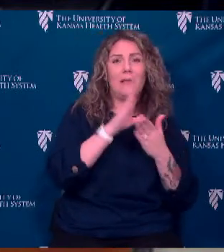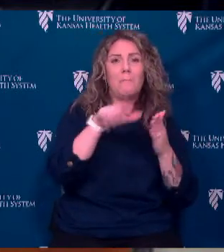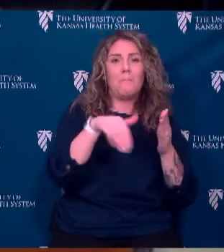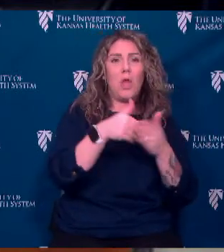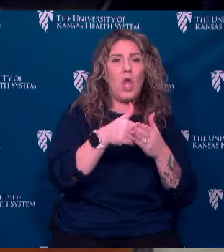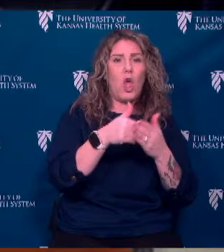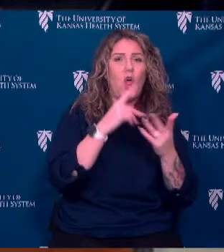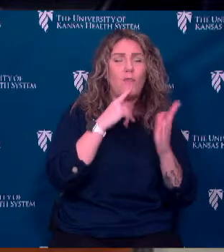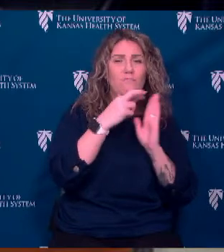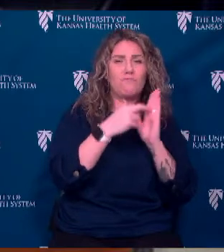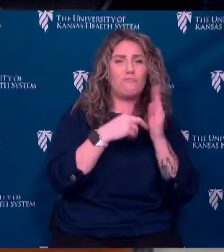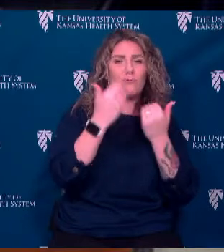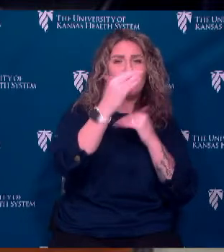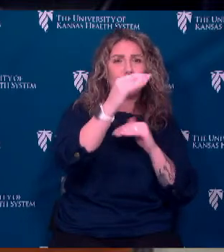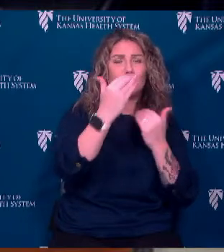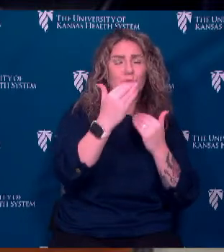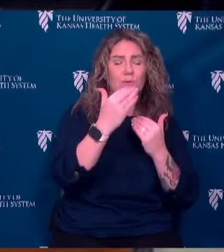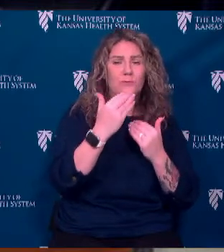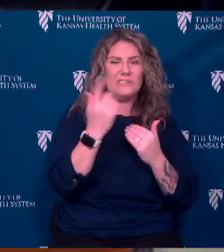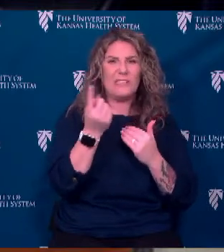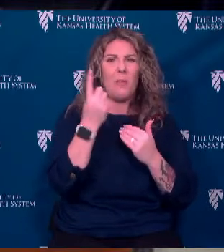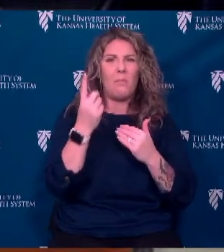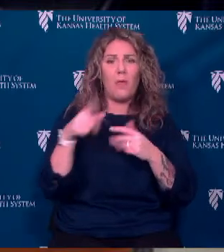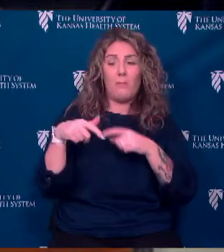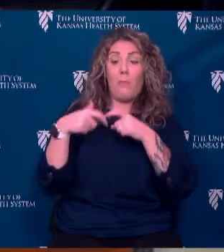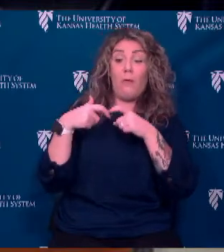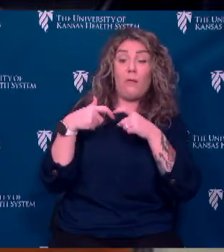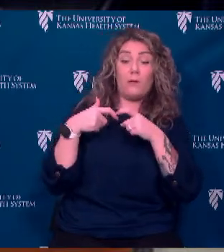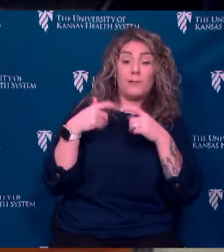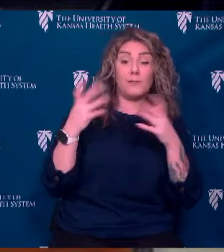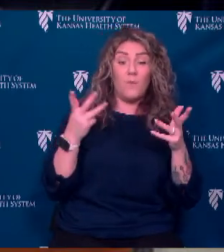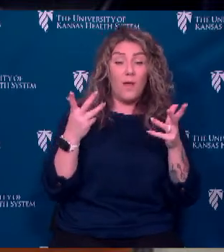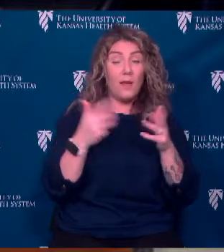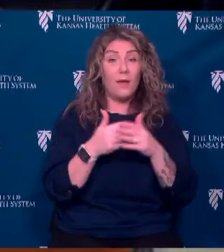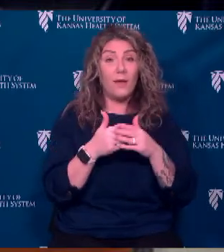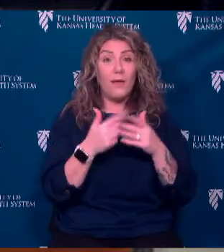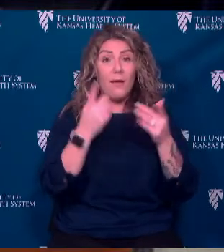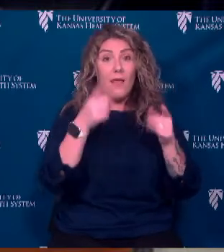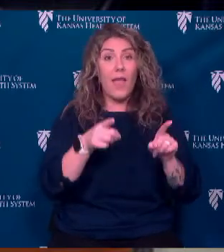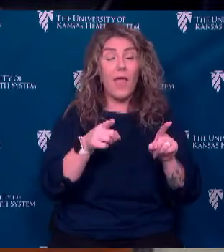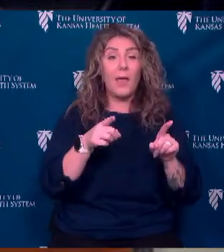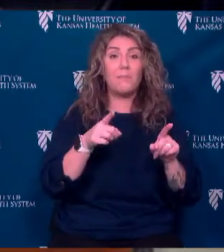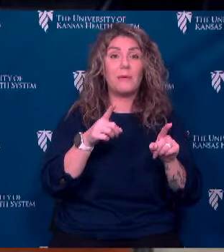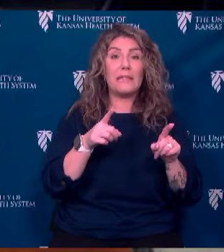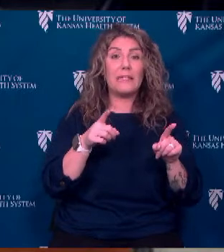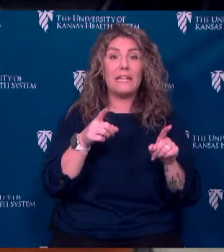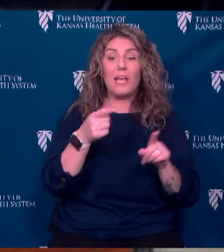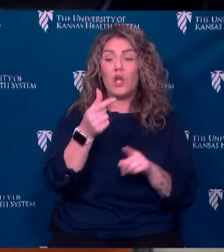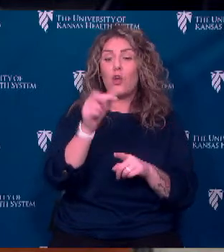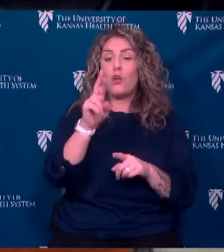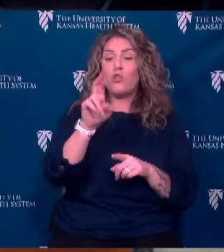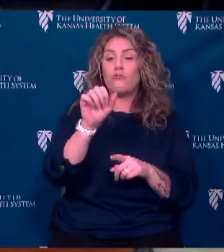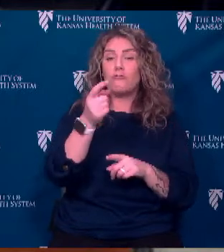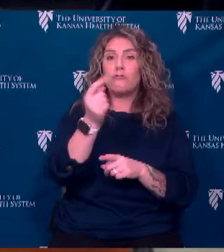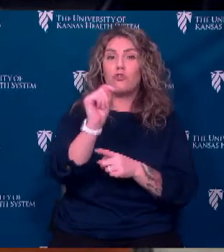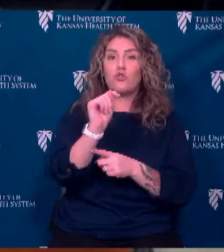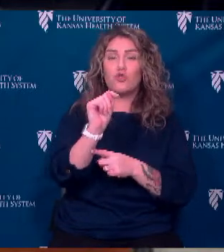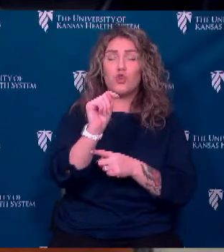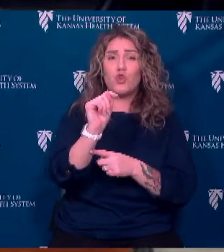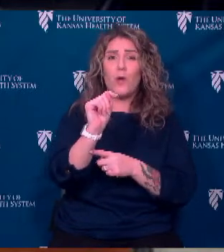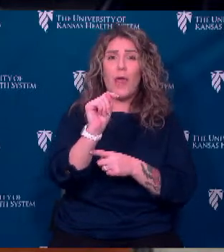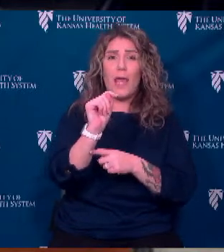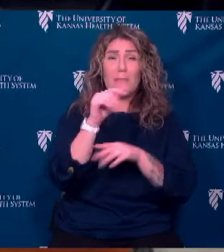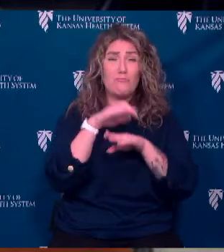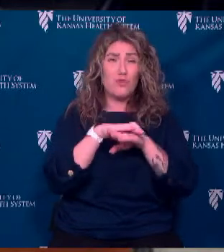I think something that should give us all pause is what is going on in Great Britain, because that sort of has forecasted what we see here in